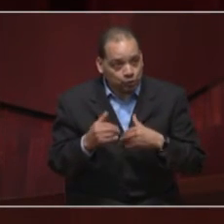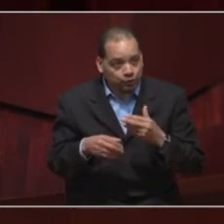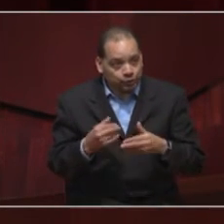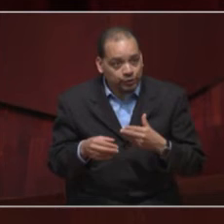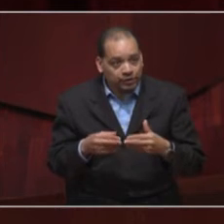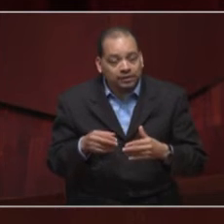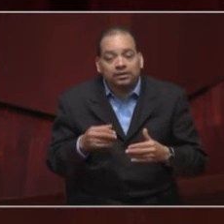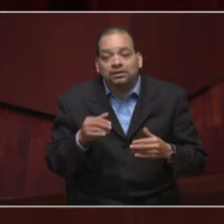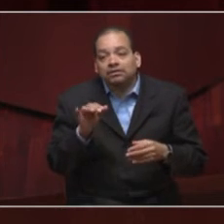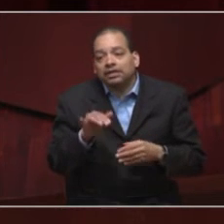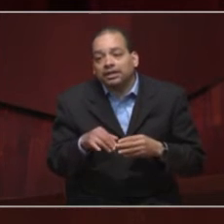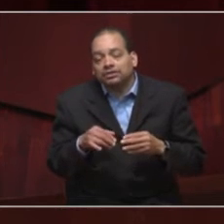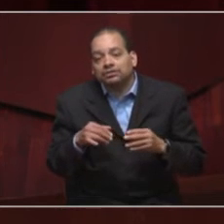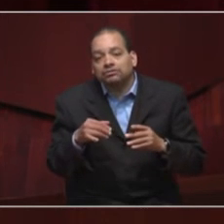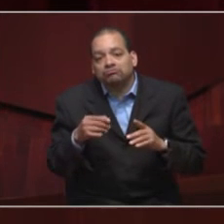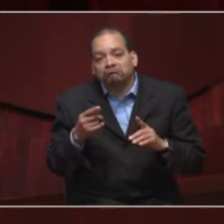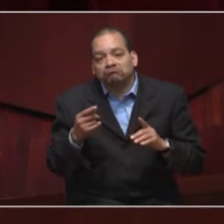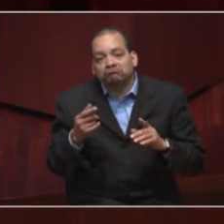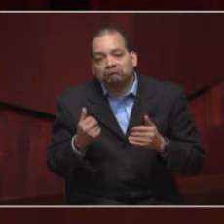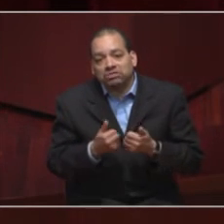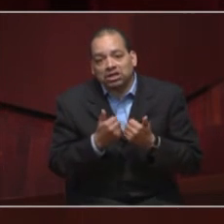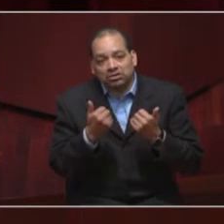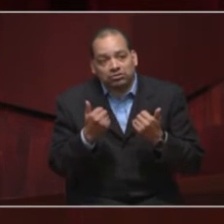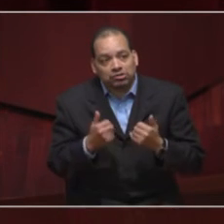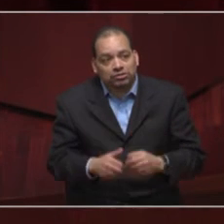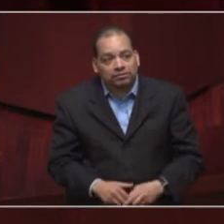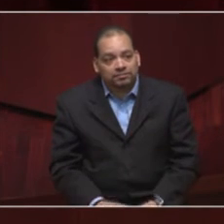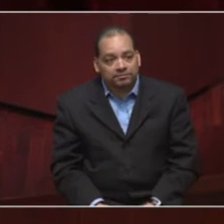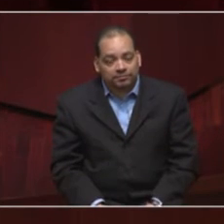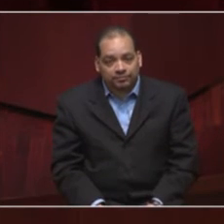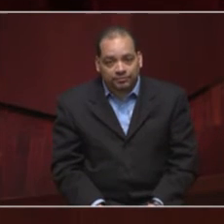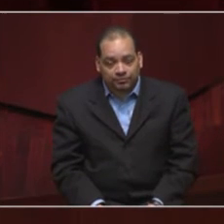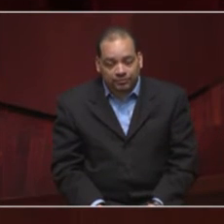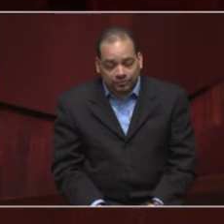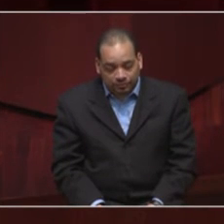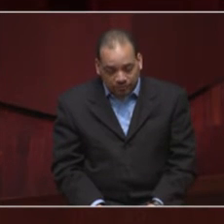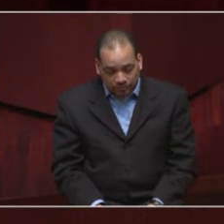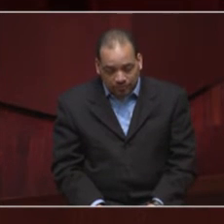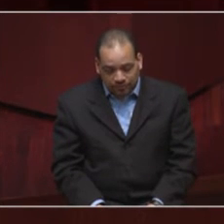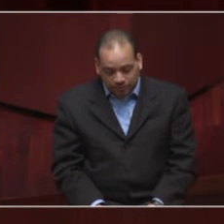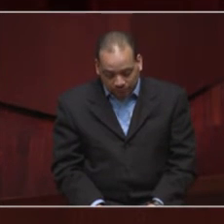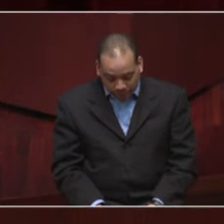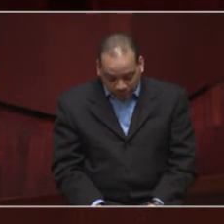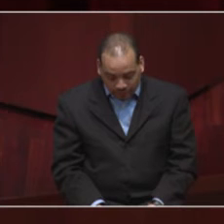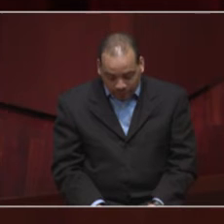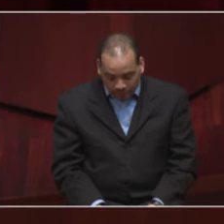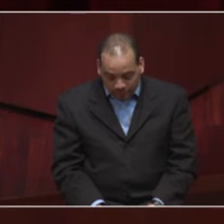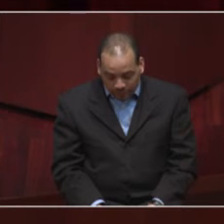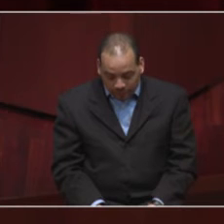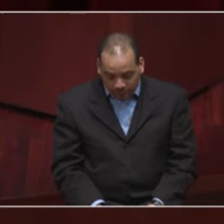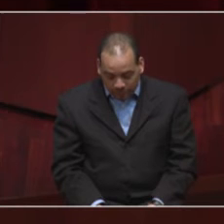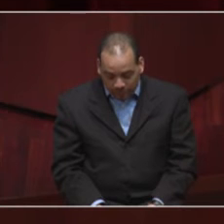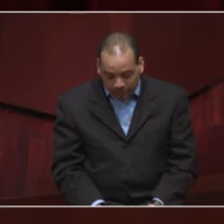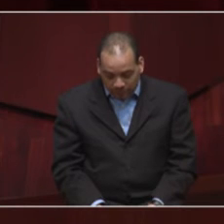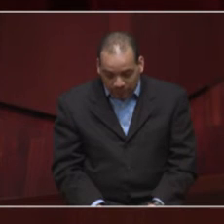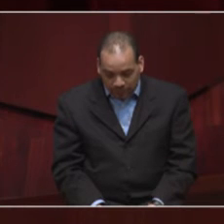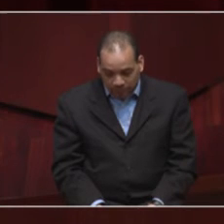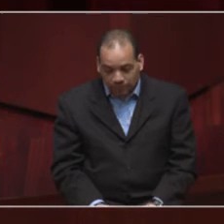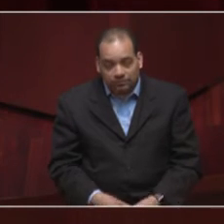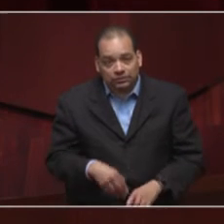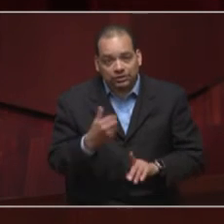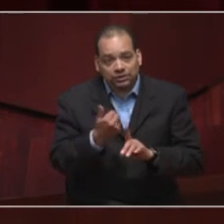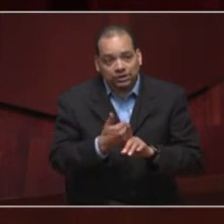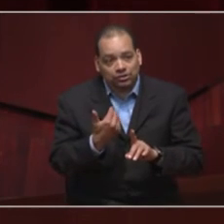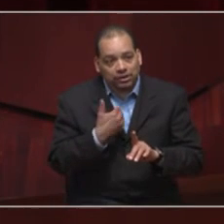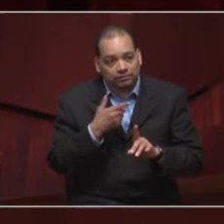yes, that is a challenge, and every set, as I said, has a specific set of parameters or challenges that have to be figured